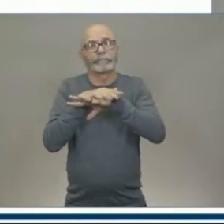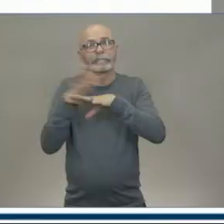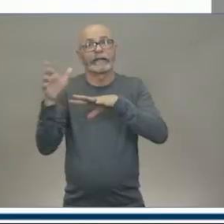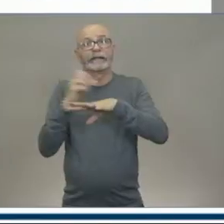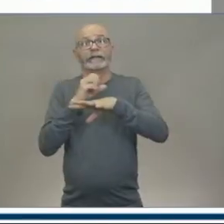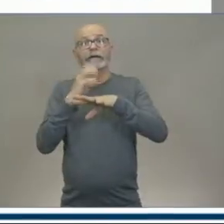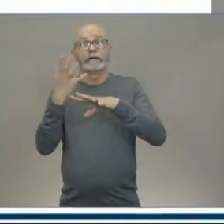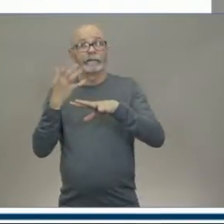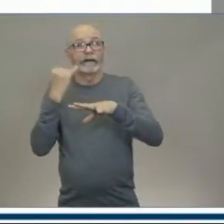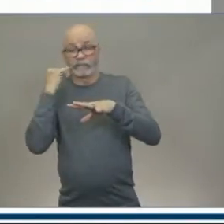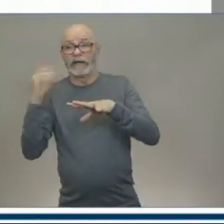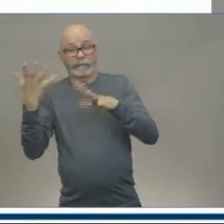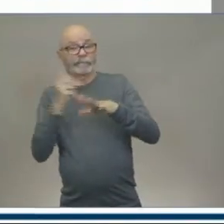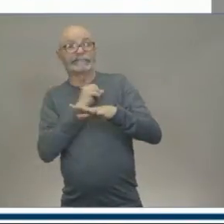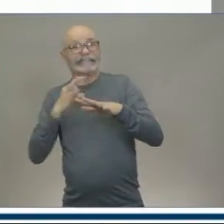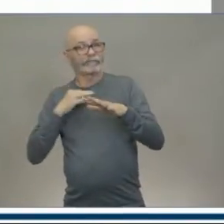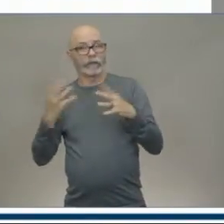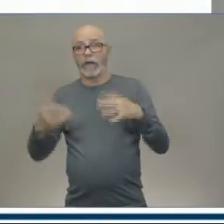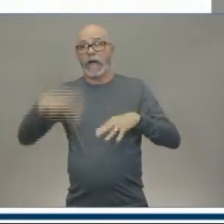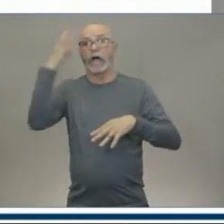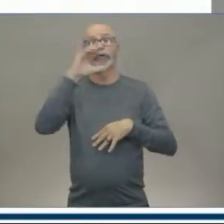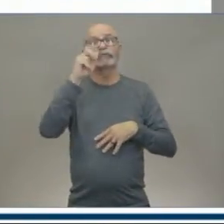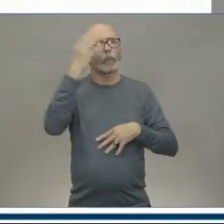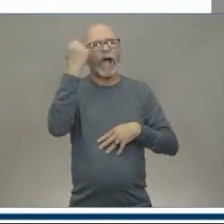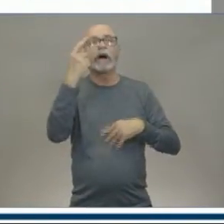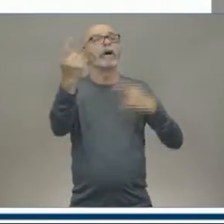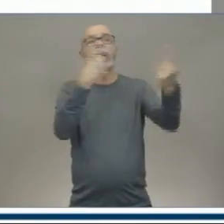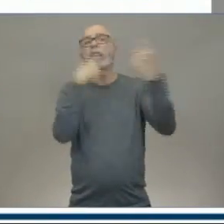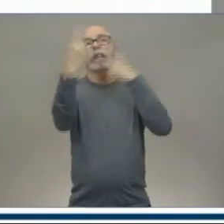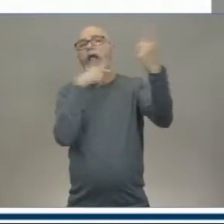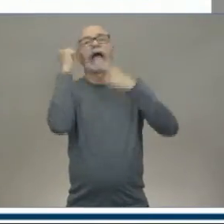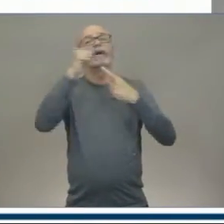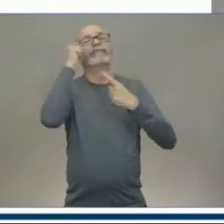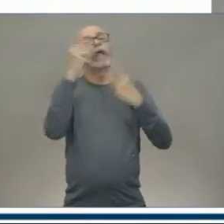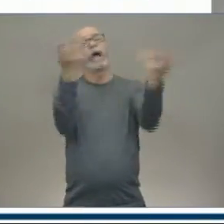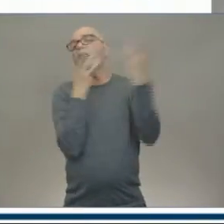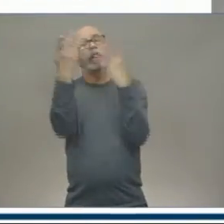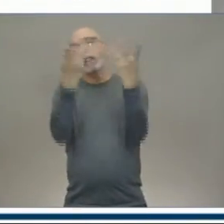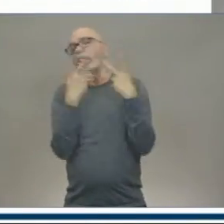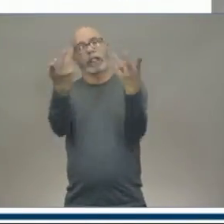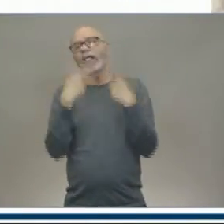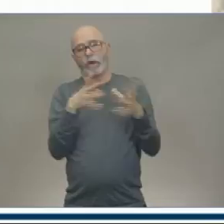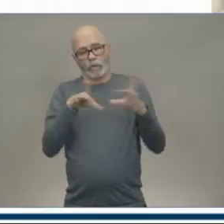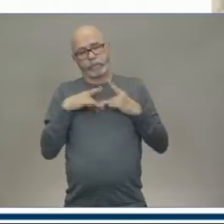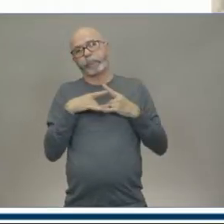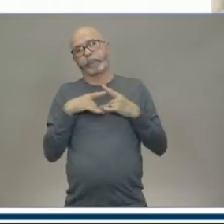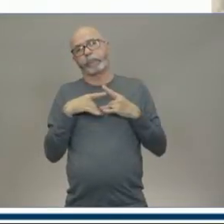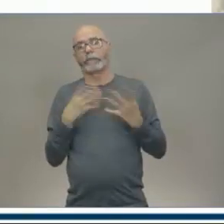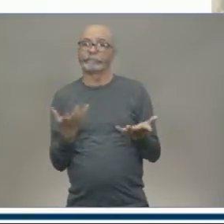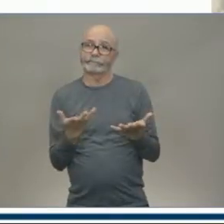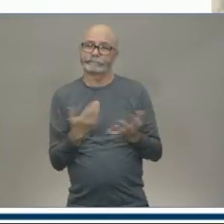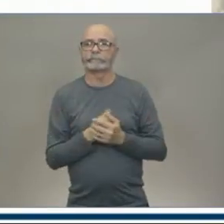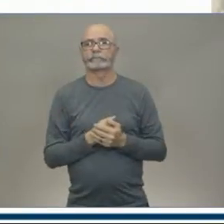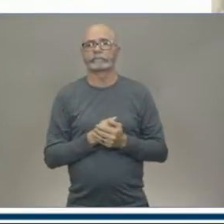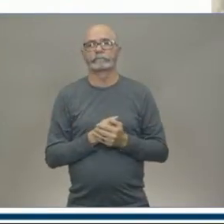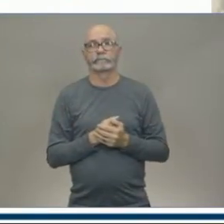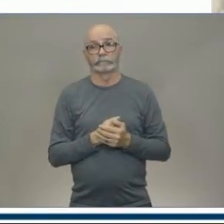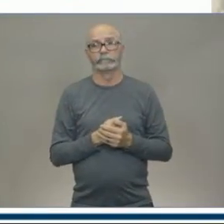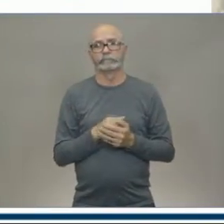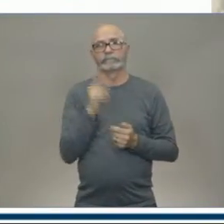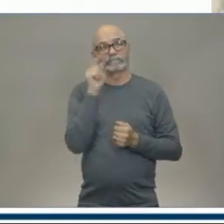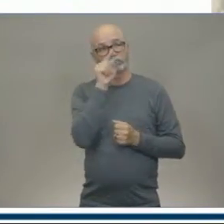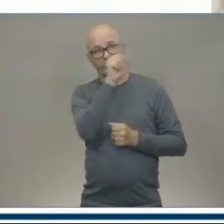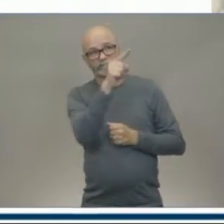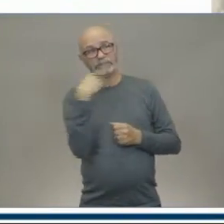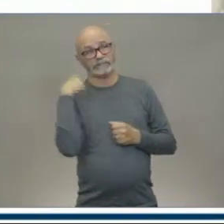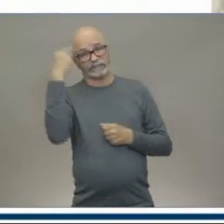risk because they're in there on an ongoing basis with multiple interactions with people. So what would the impact be, do you expect, on